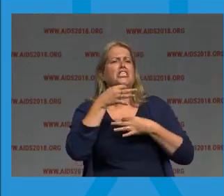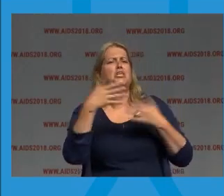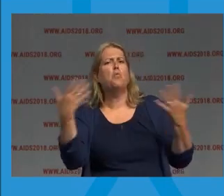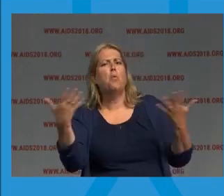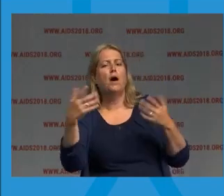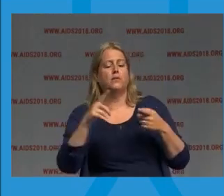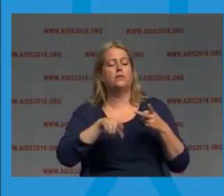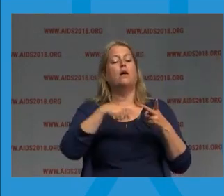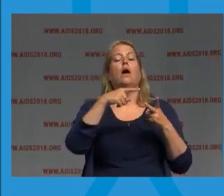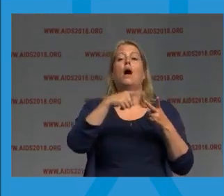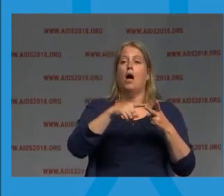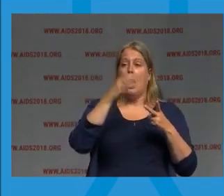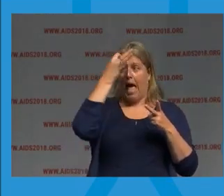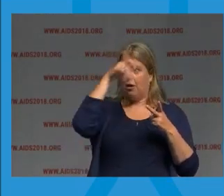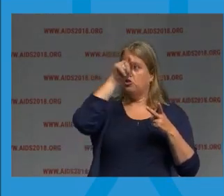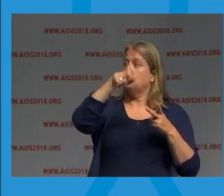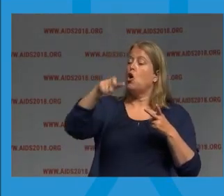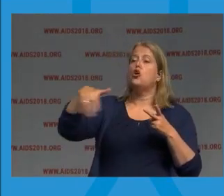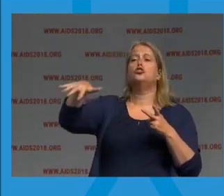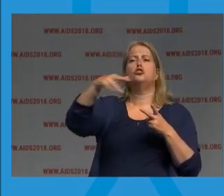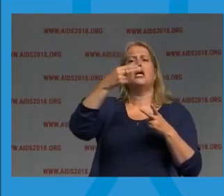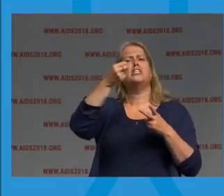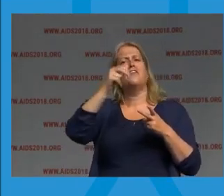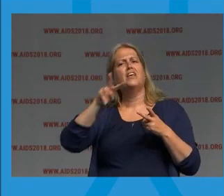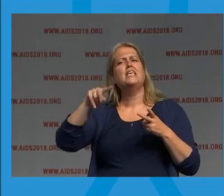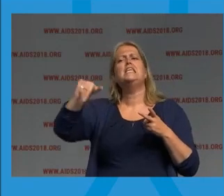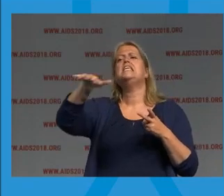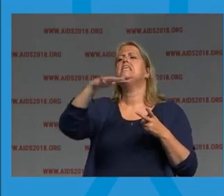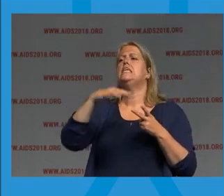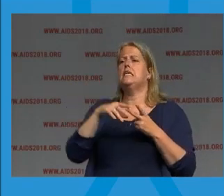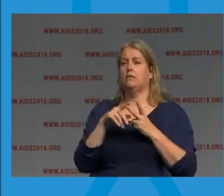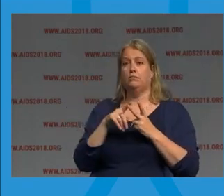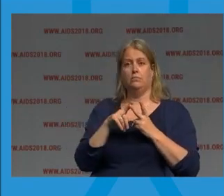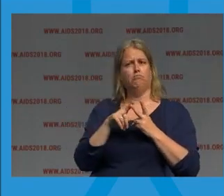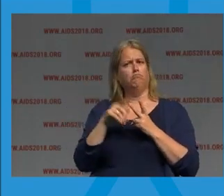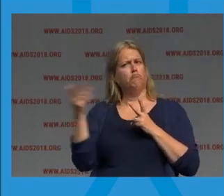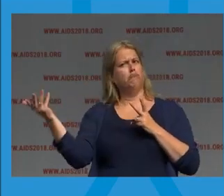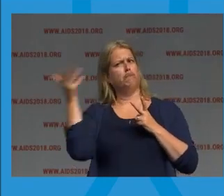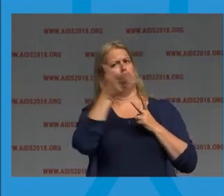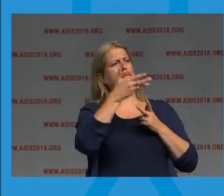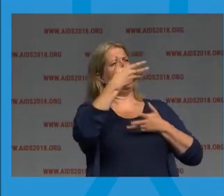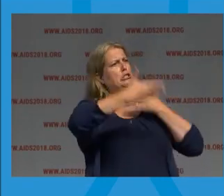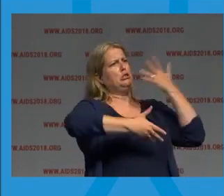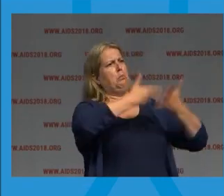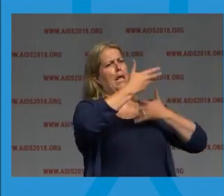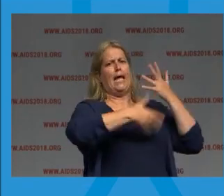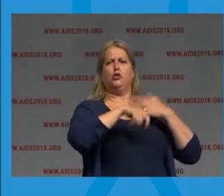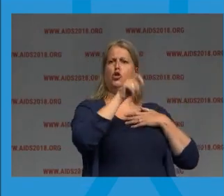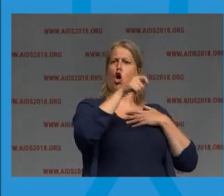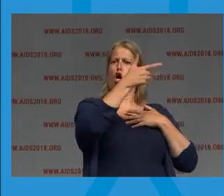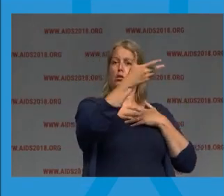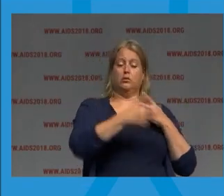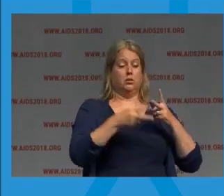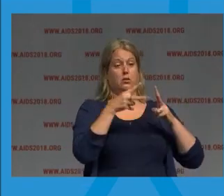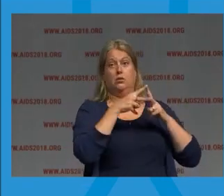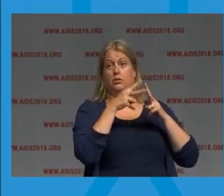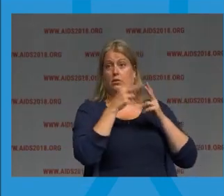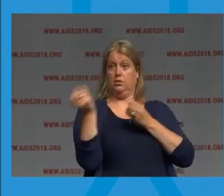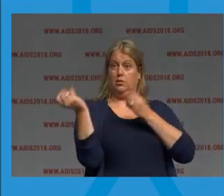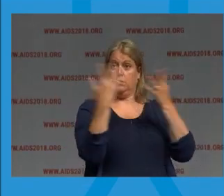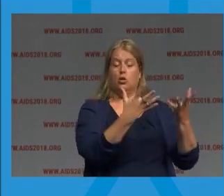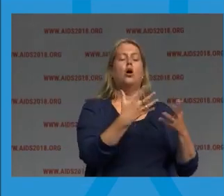evidence from experts who knew about HIV and the law, like Michaela Clayton, to explain to the court. And based on that, the